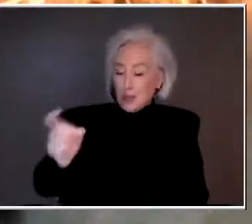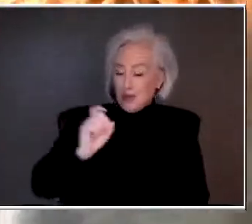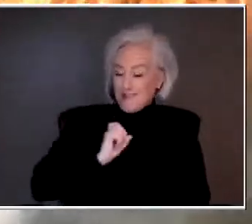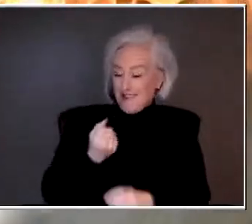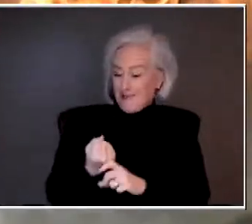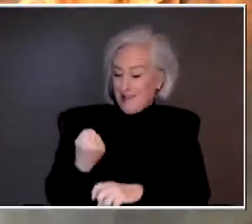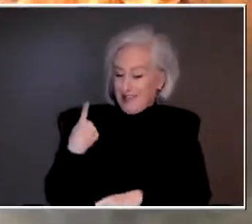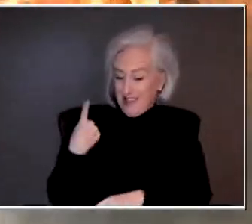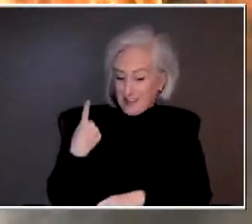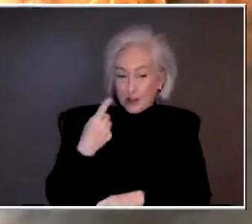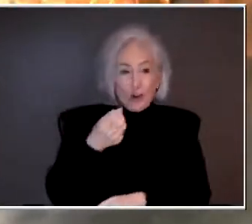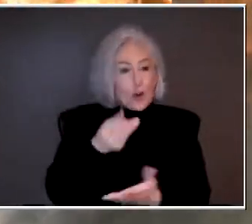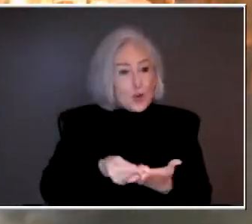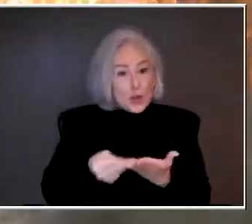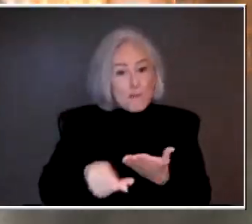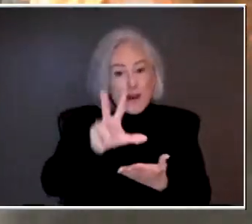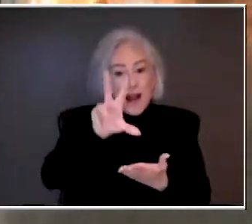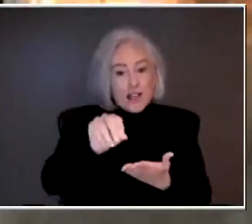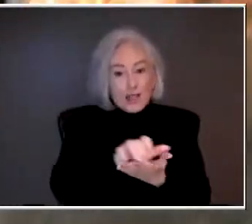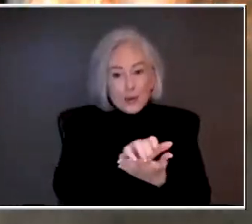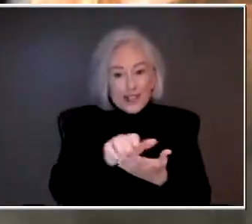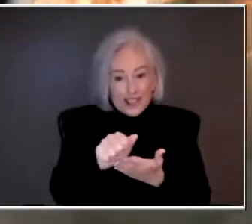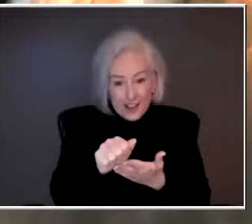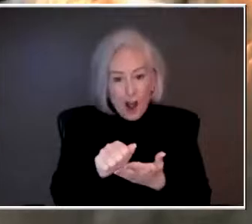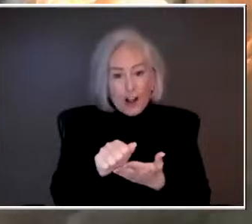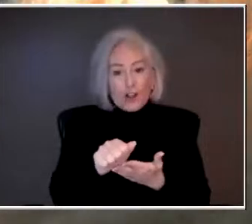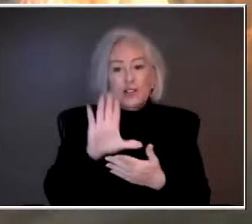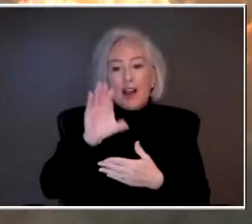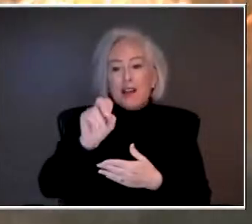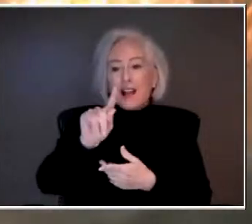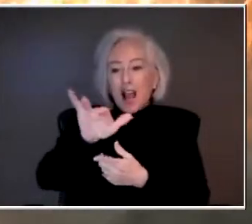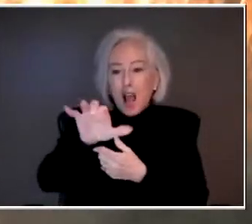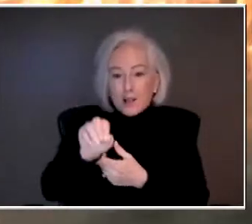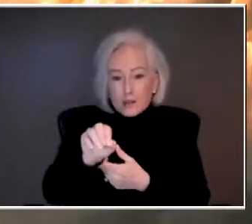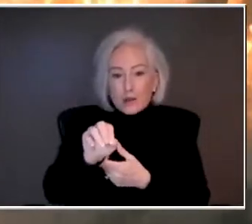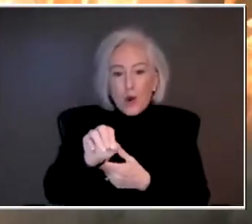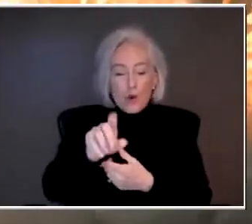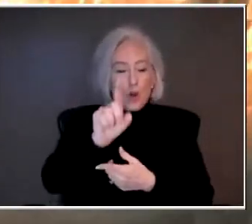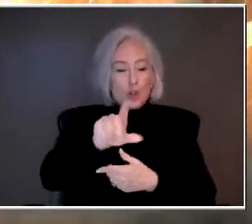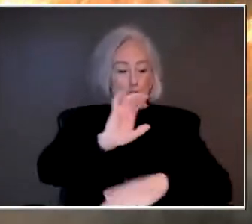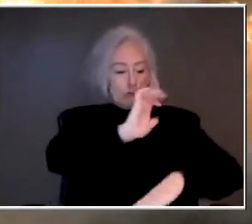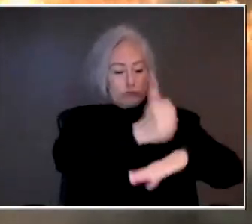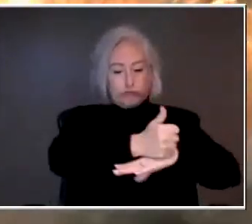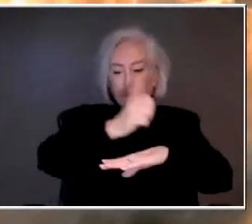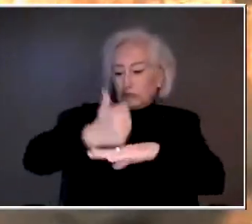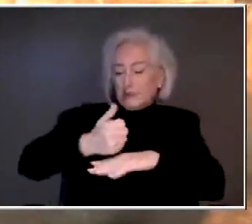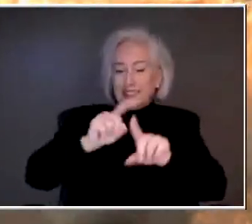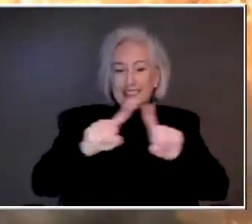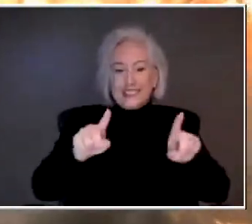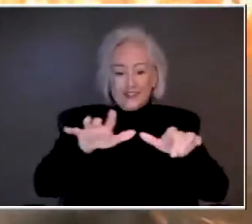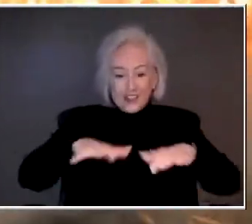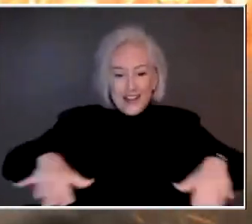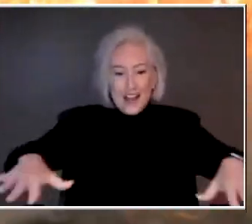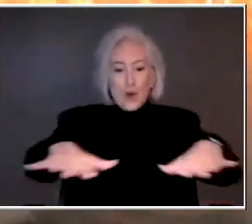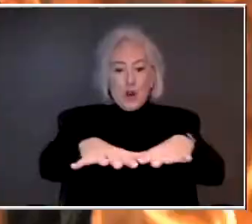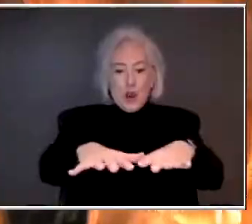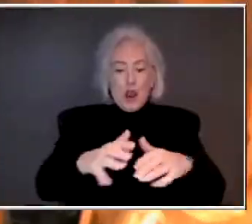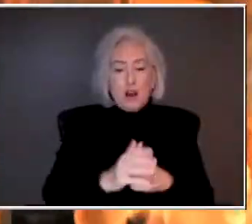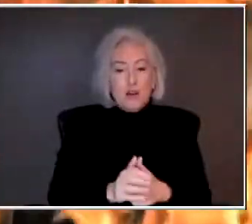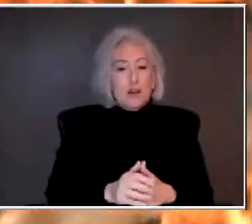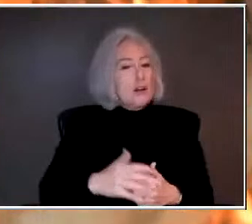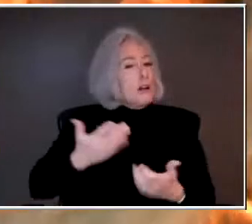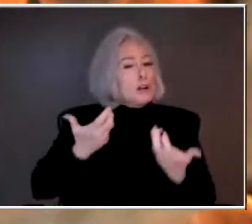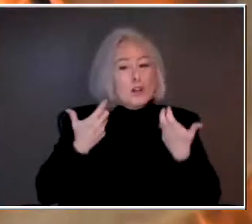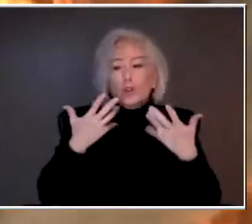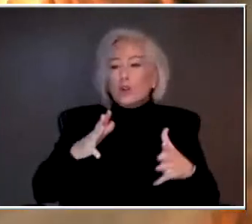$30 at Costco, and they come like in a set of 2. You know, have one in different areas. You don't want to wait to use it and learn how to use it in the